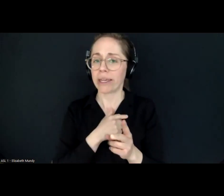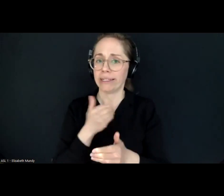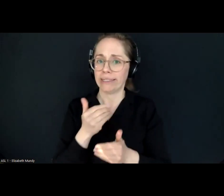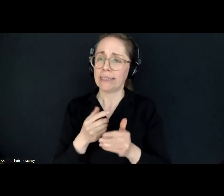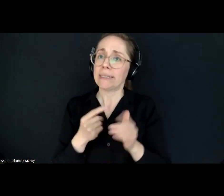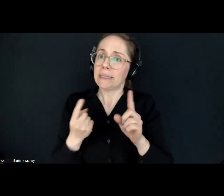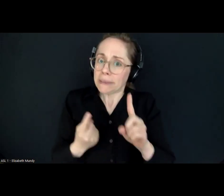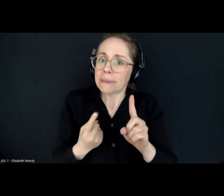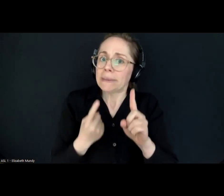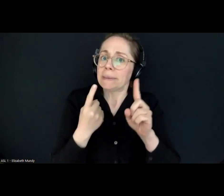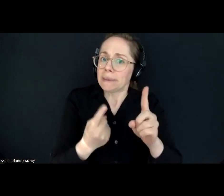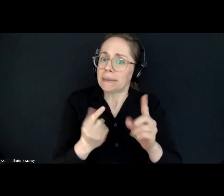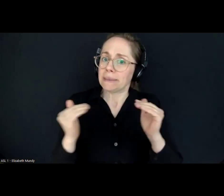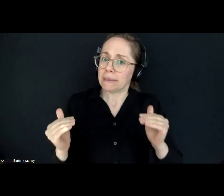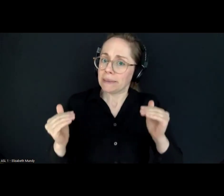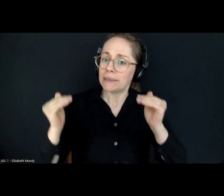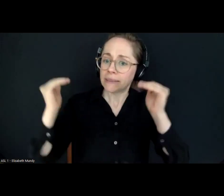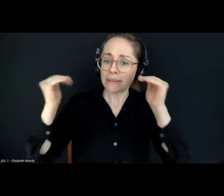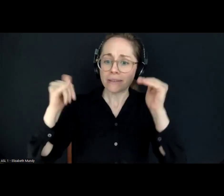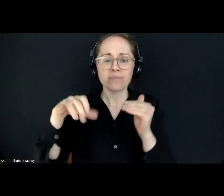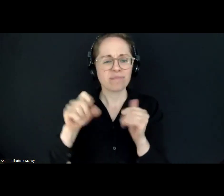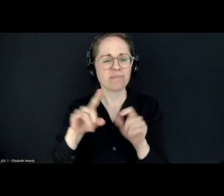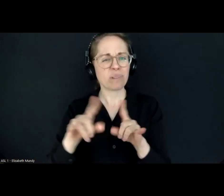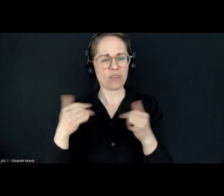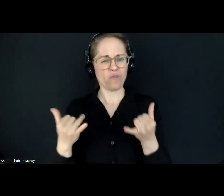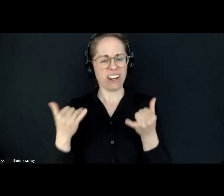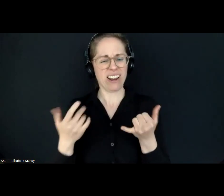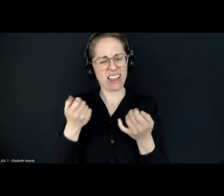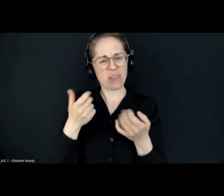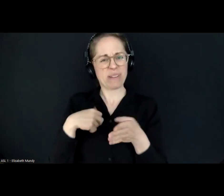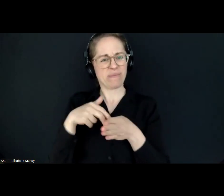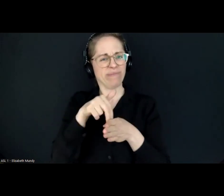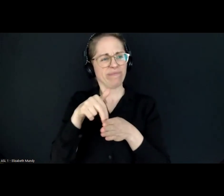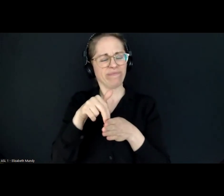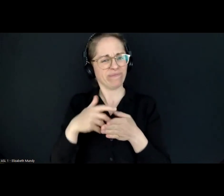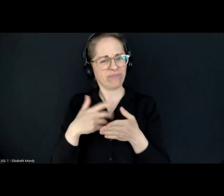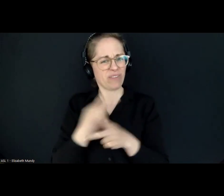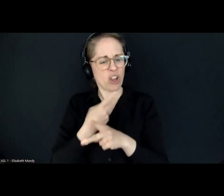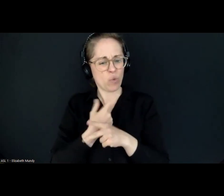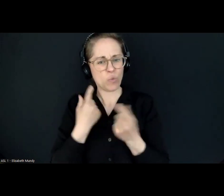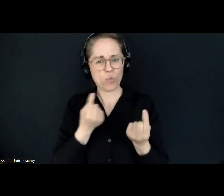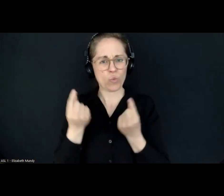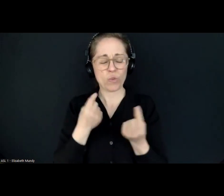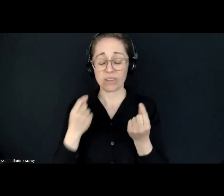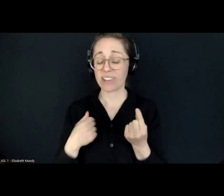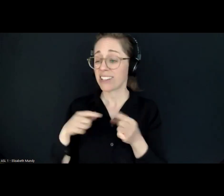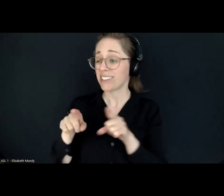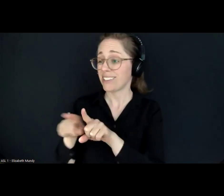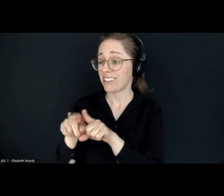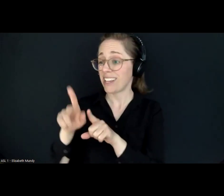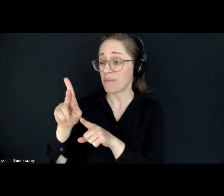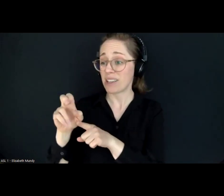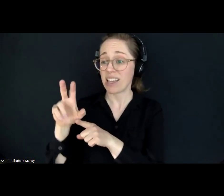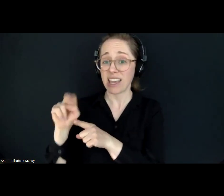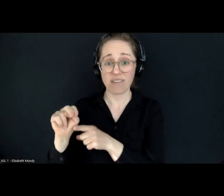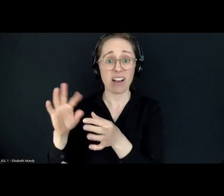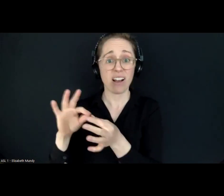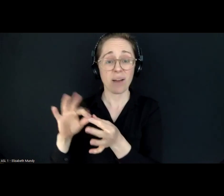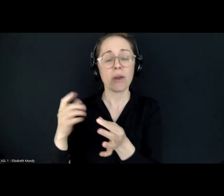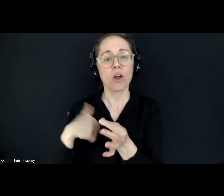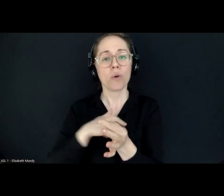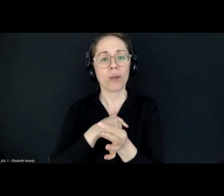be, but we really are, I think, at a decision point. As Kevin noted, we are trying to reach that missing middle, the forgotten middle, or